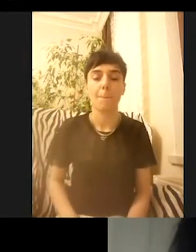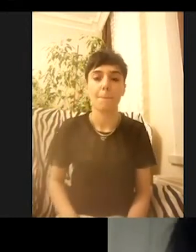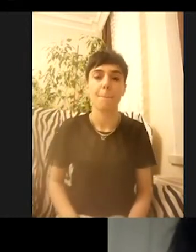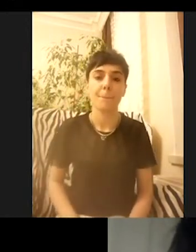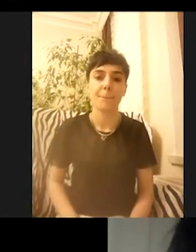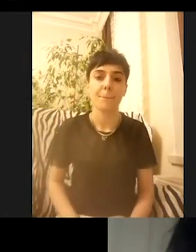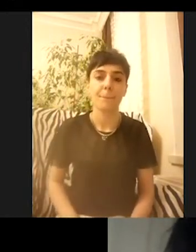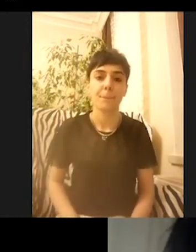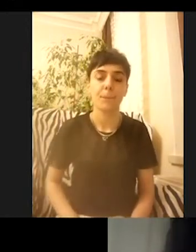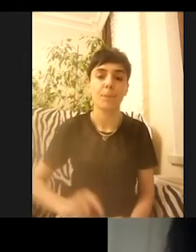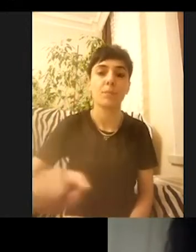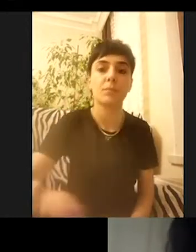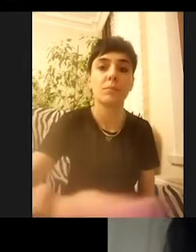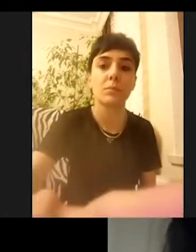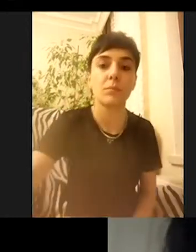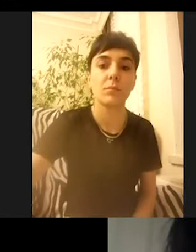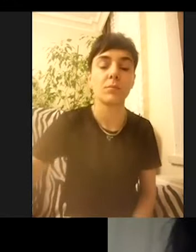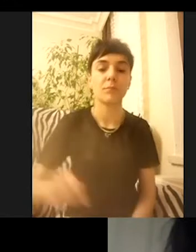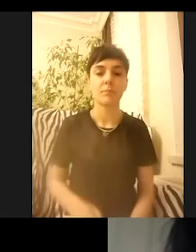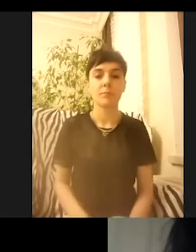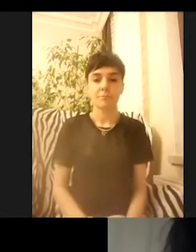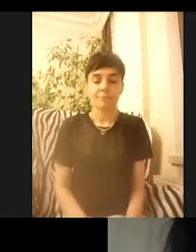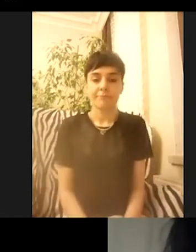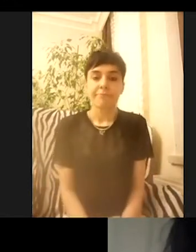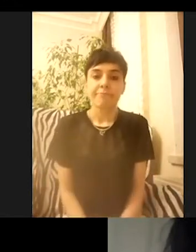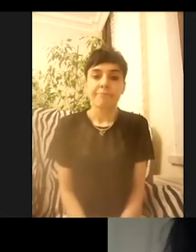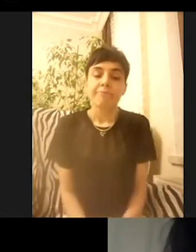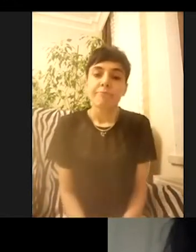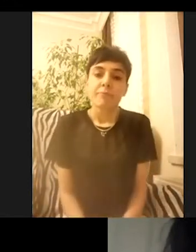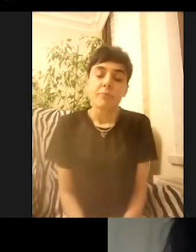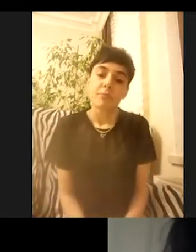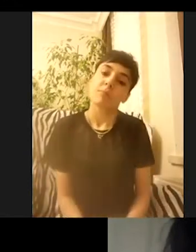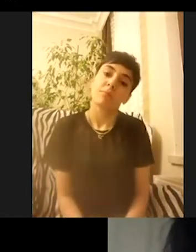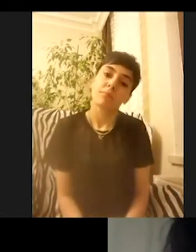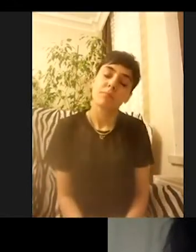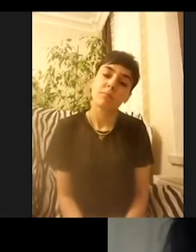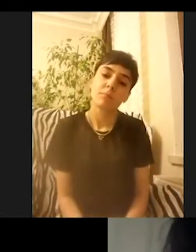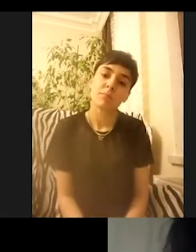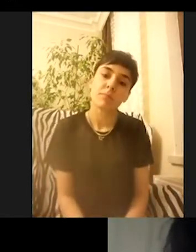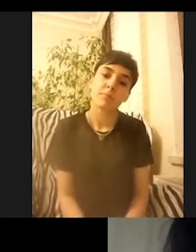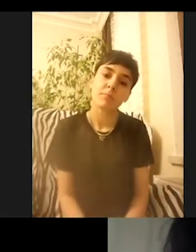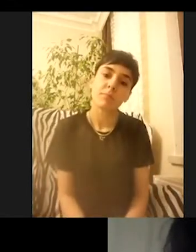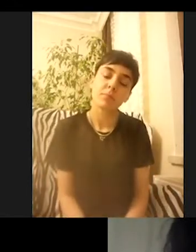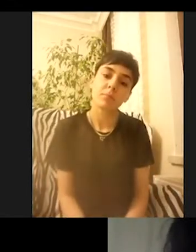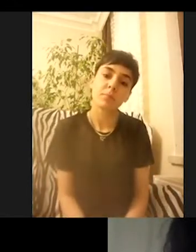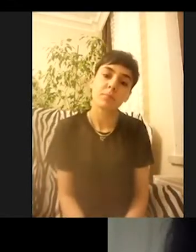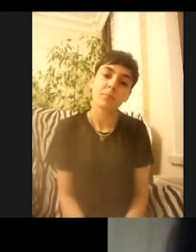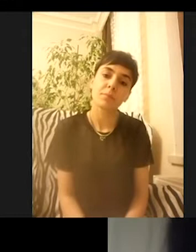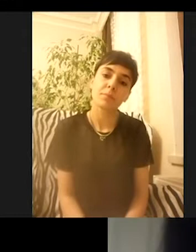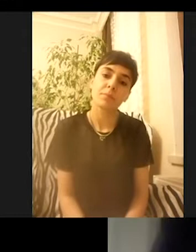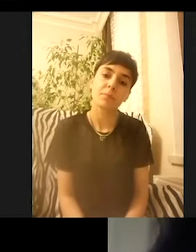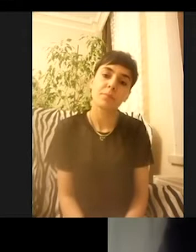if you describe it like this, the trajectory seems almost natural, right? In the sense of being continuously discriminated against until